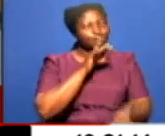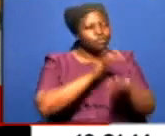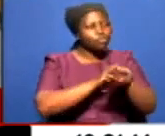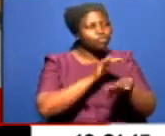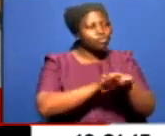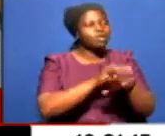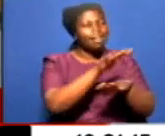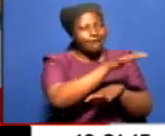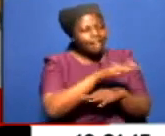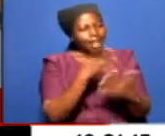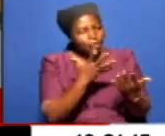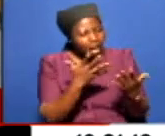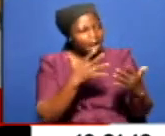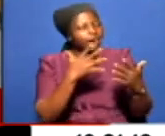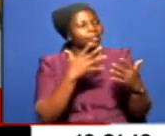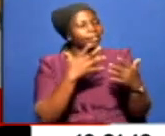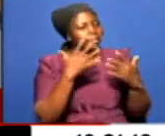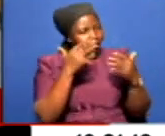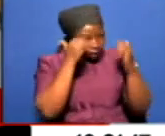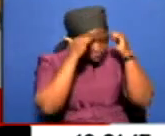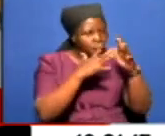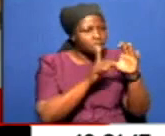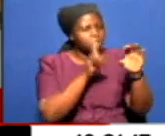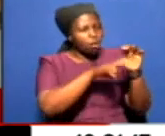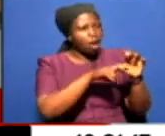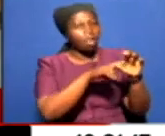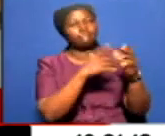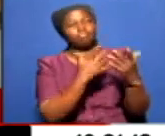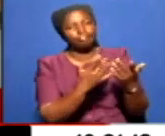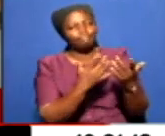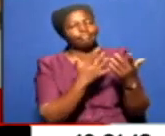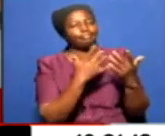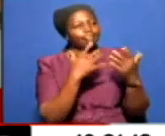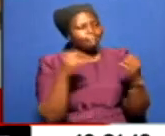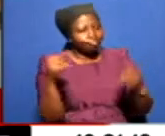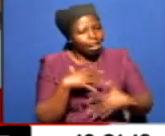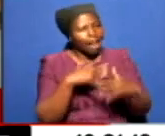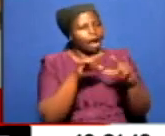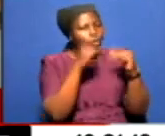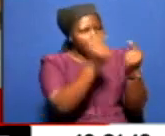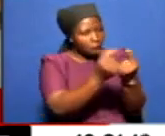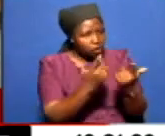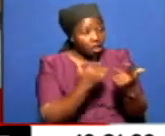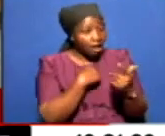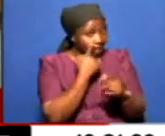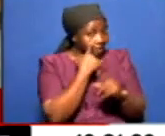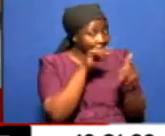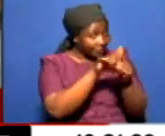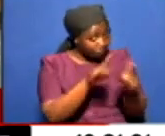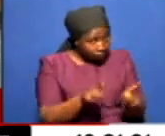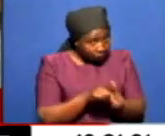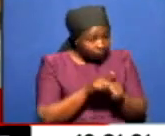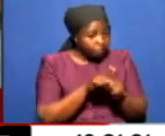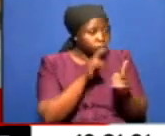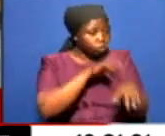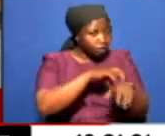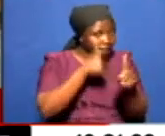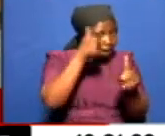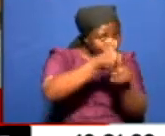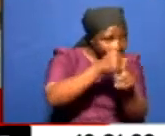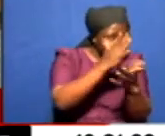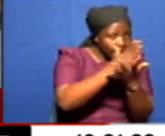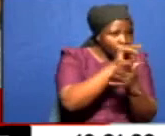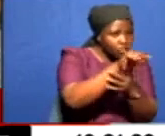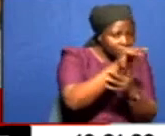have seen even in some of the attacks, yes. Some being students of the university. And they can blend